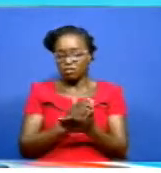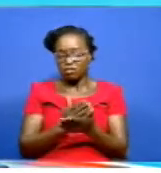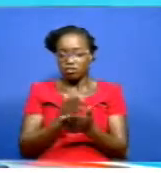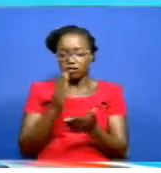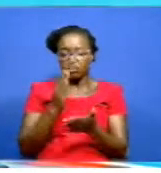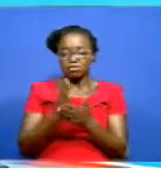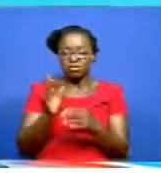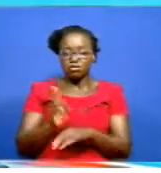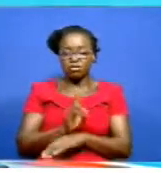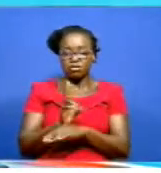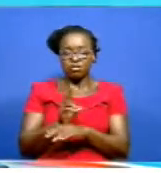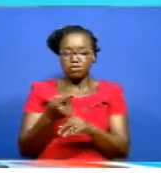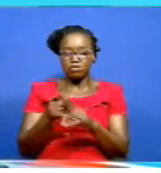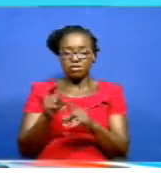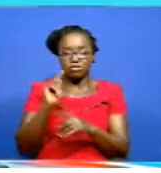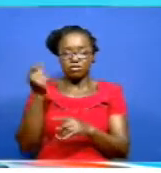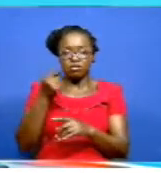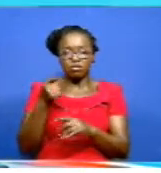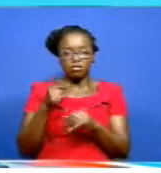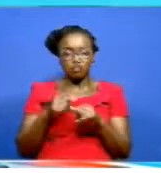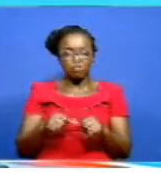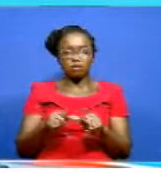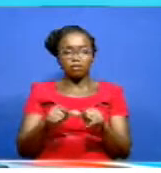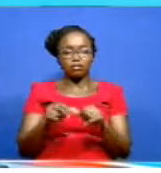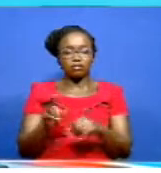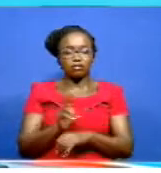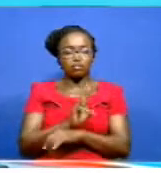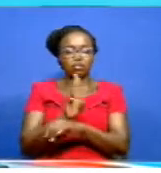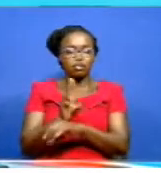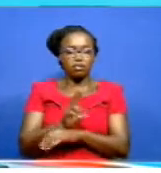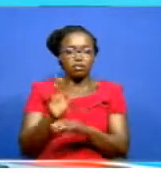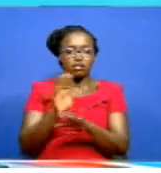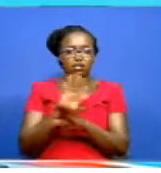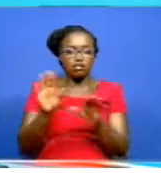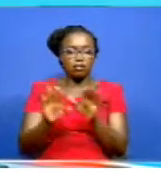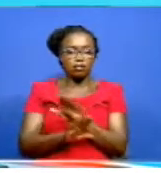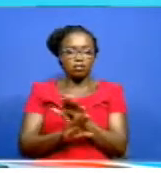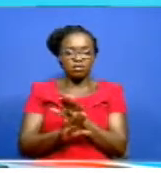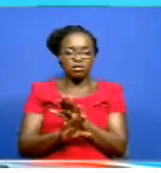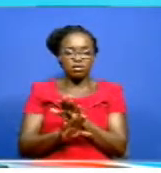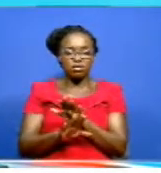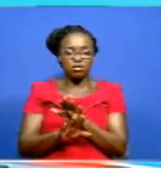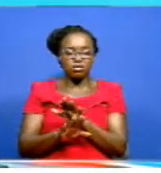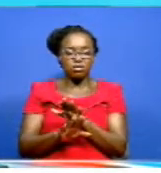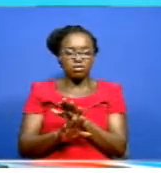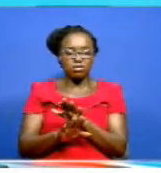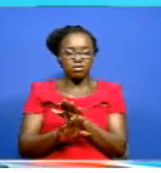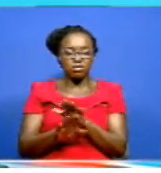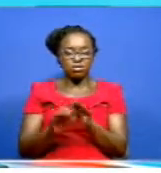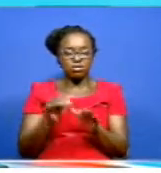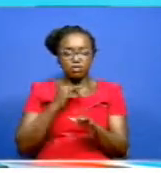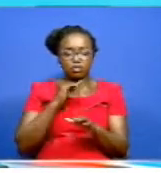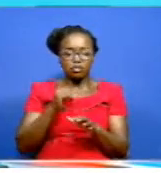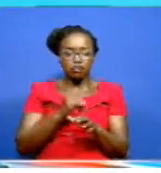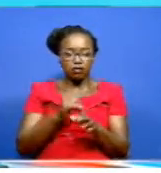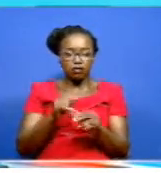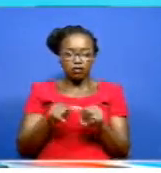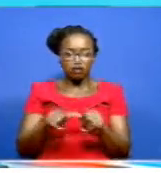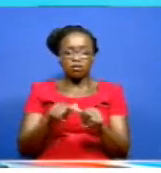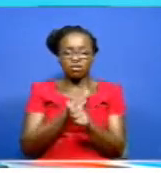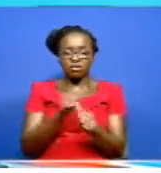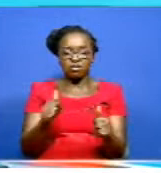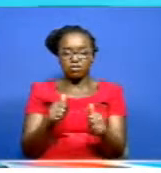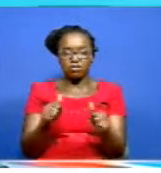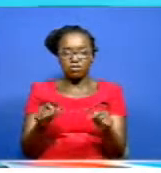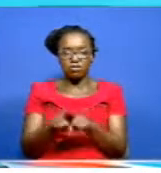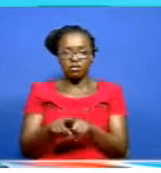But Kenya, we are continuing with the usage, and everything, as Dr. has talked about, everything is going on